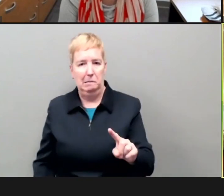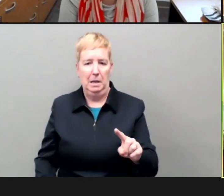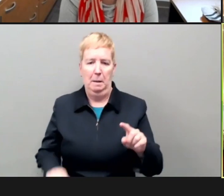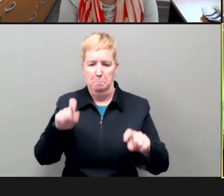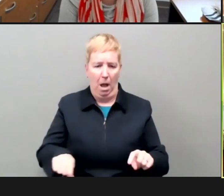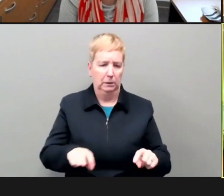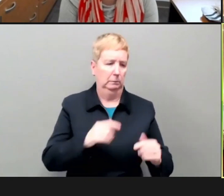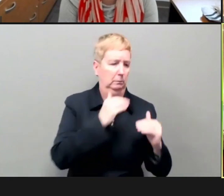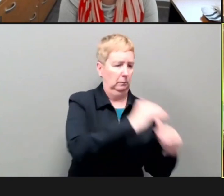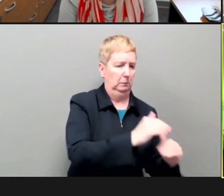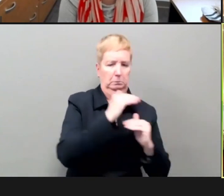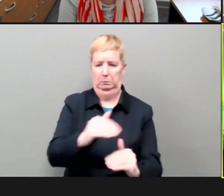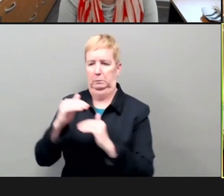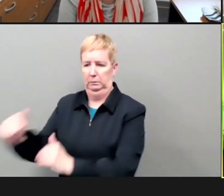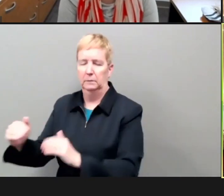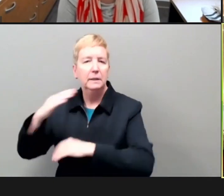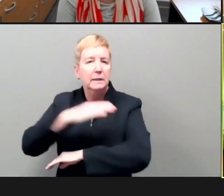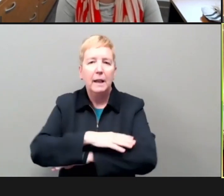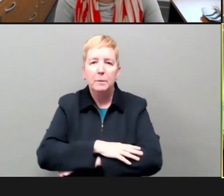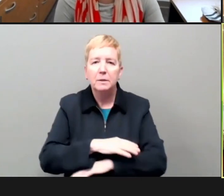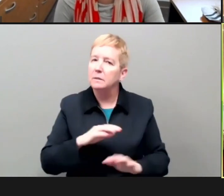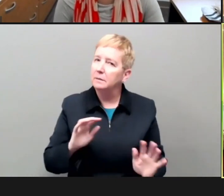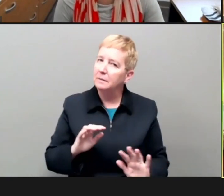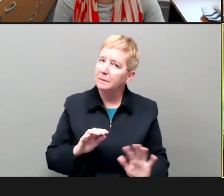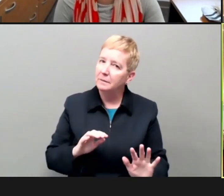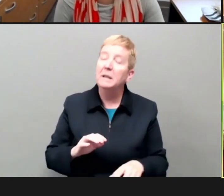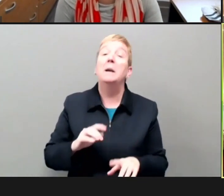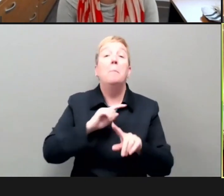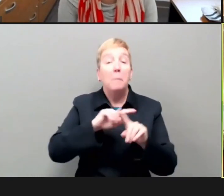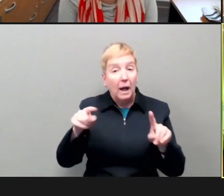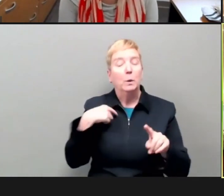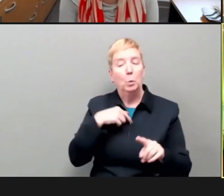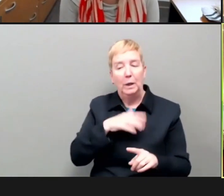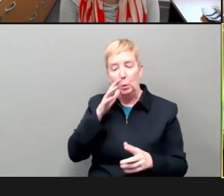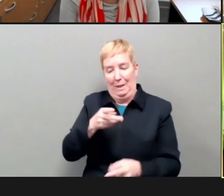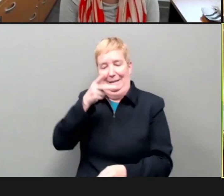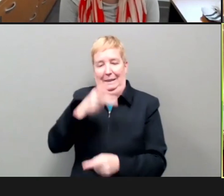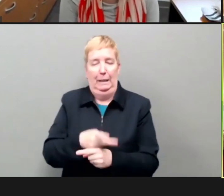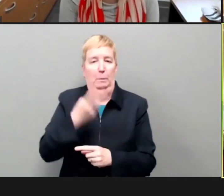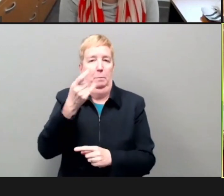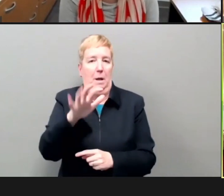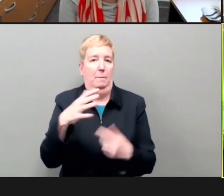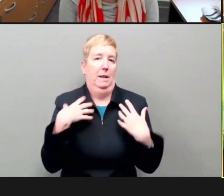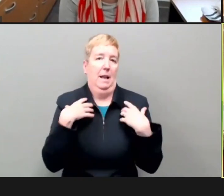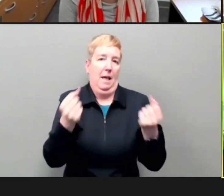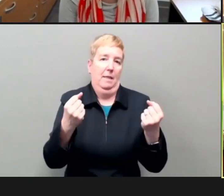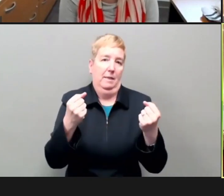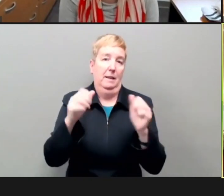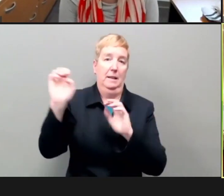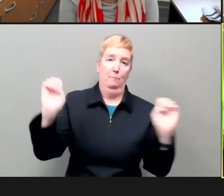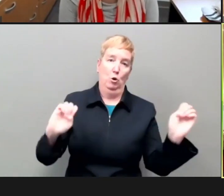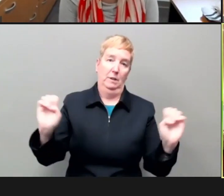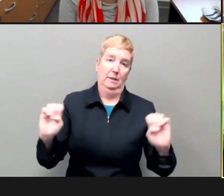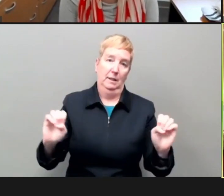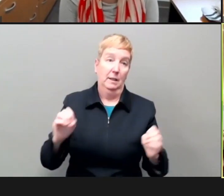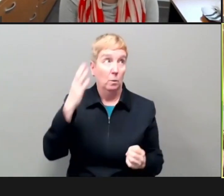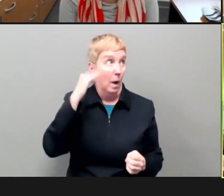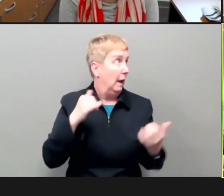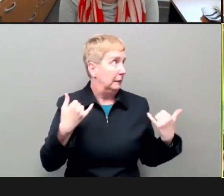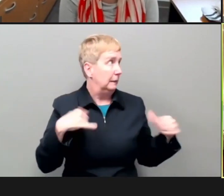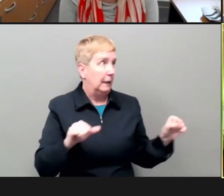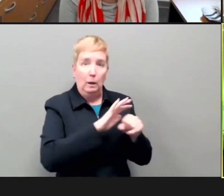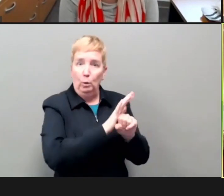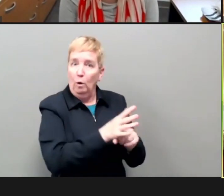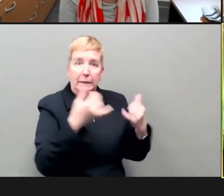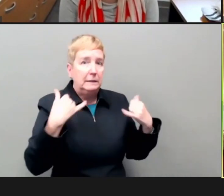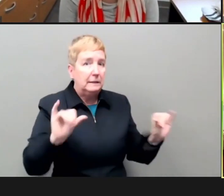means. And we're going to keep the public health emergency. Why do that? Because COVID is still a deadly virus. It's still out